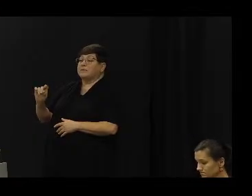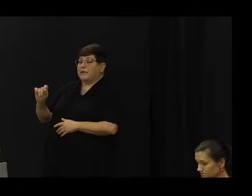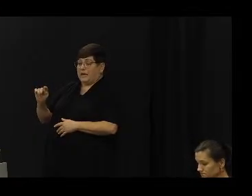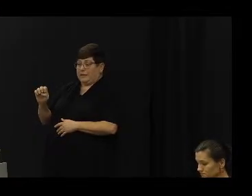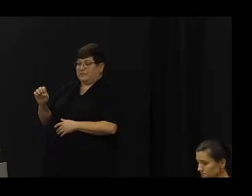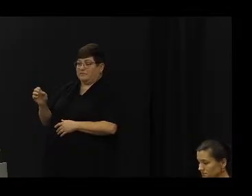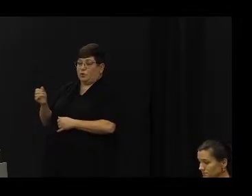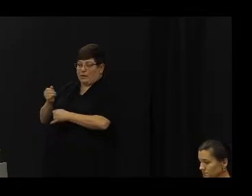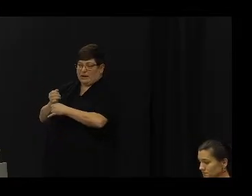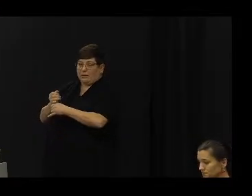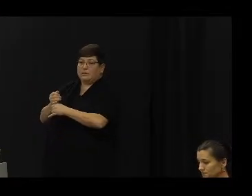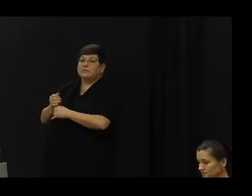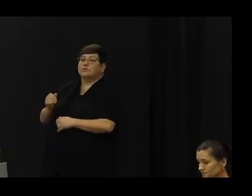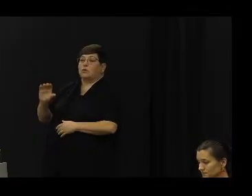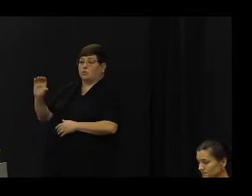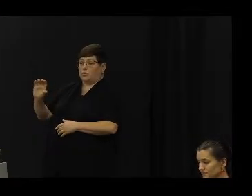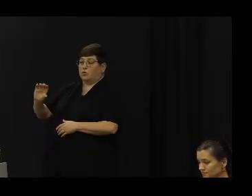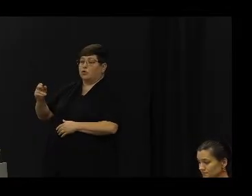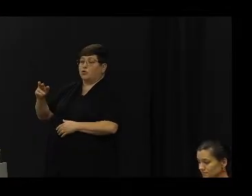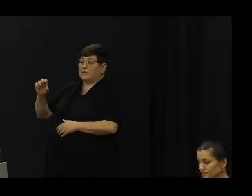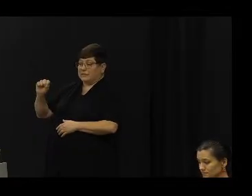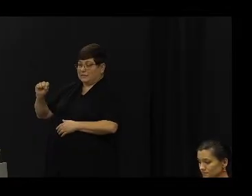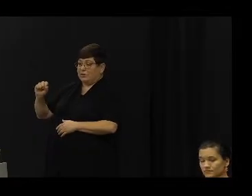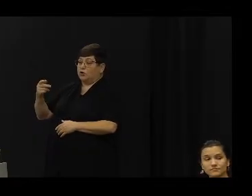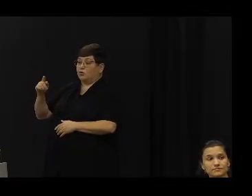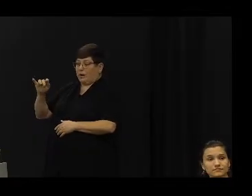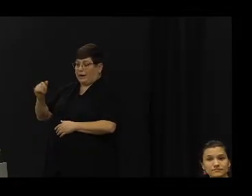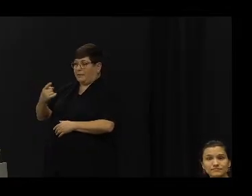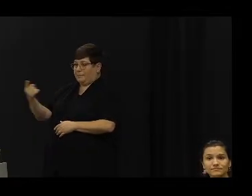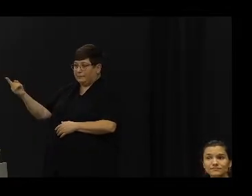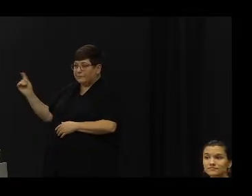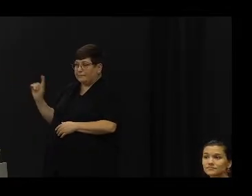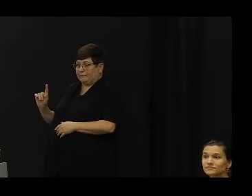Chris Gray come up and give that.